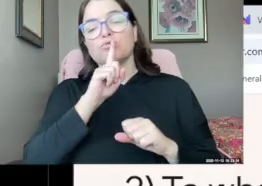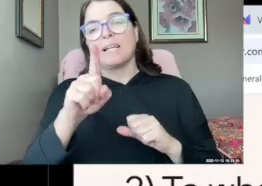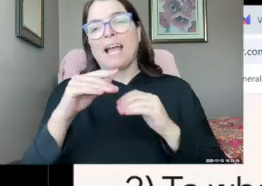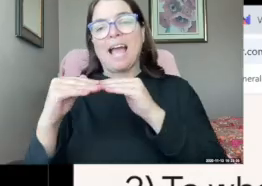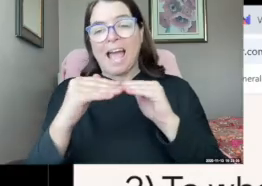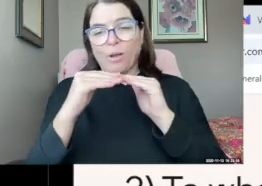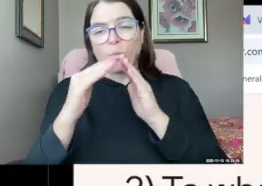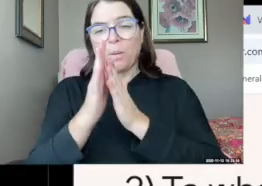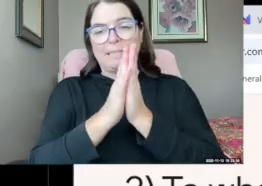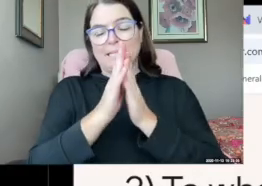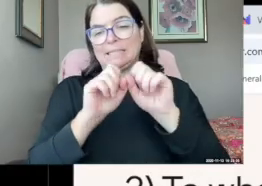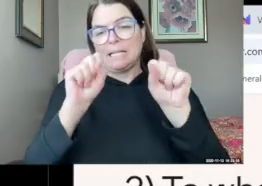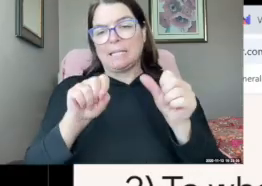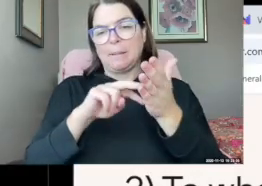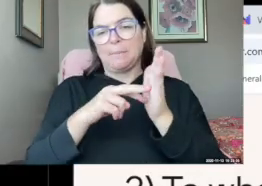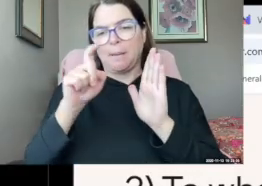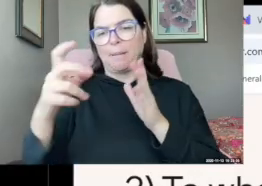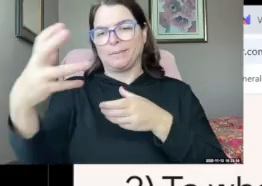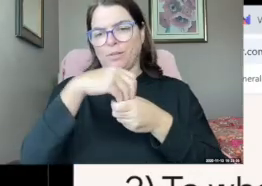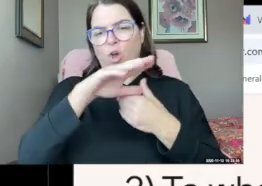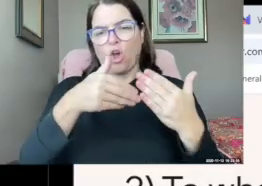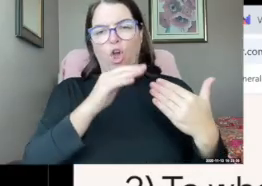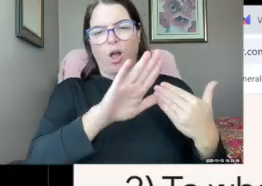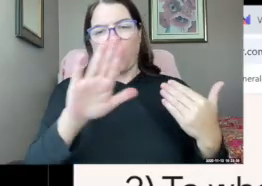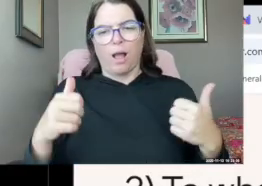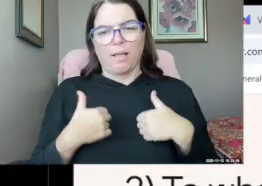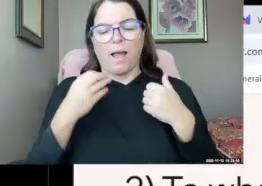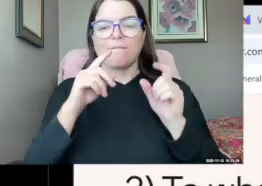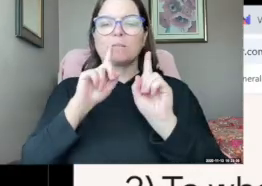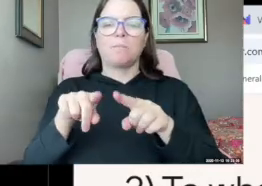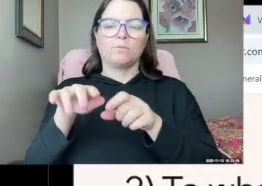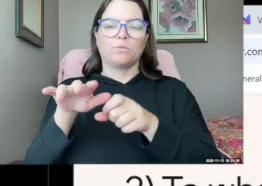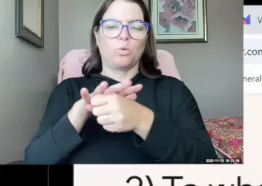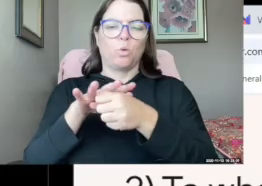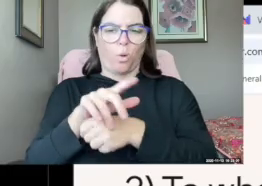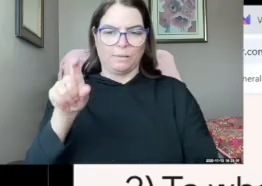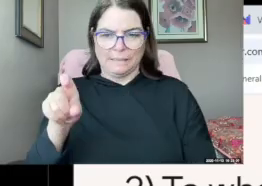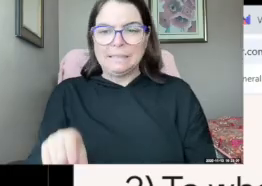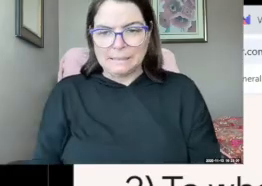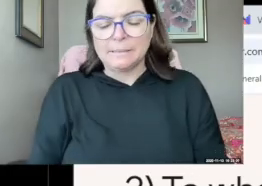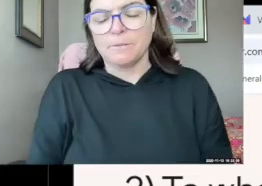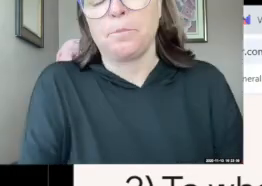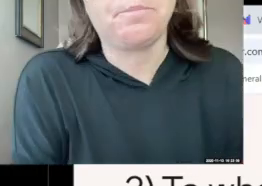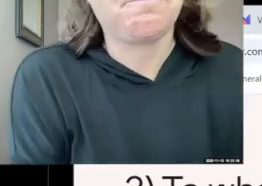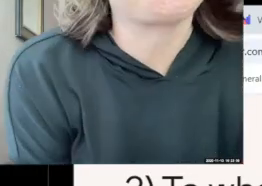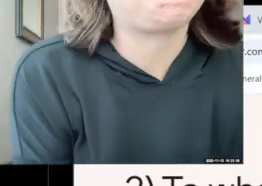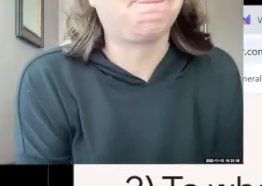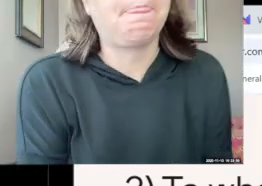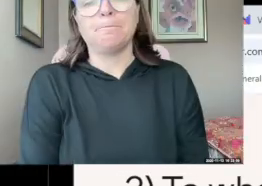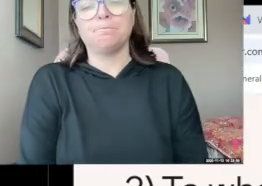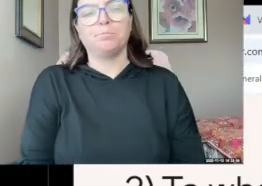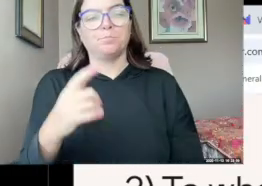truly equitable incentive system must honor all of these realities and be responsive to local conditions and